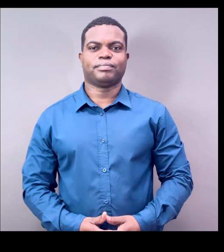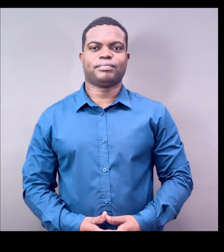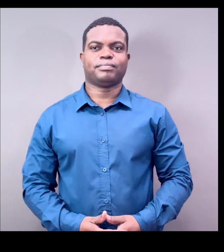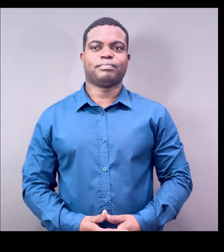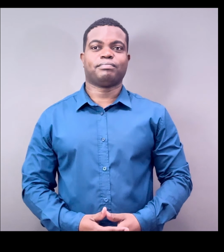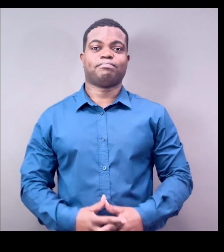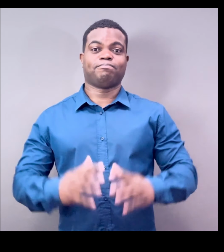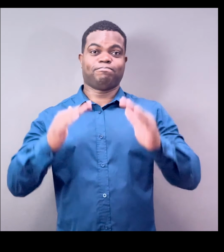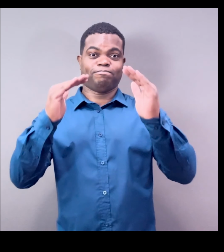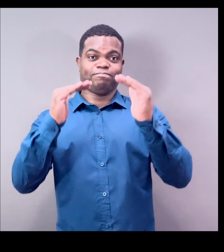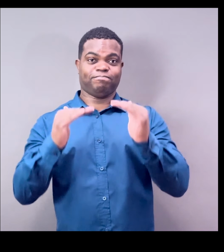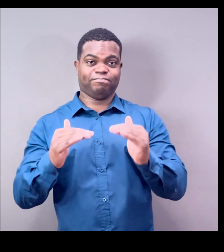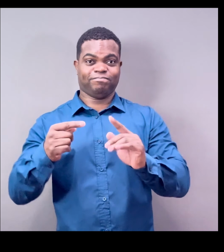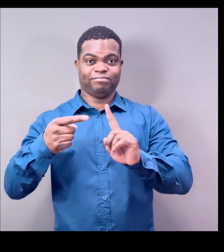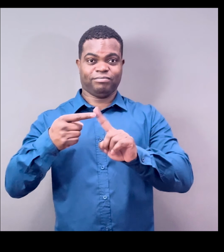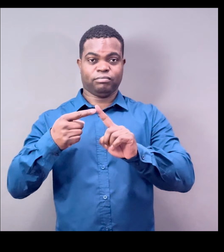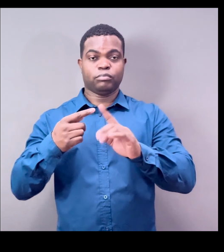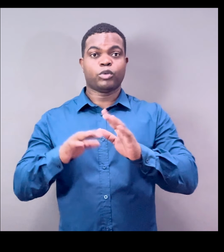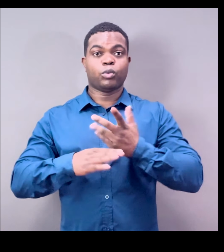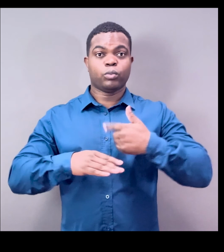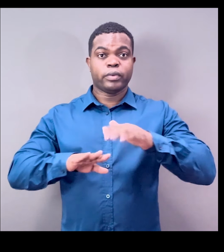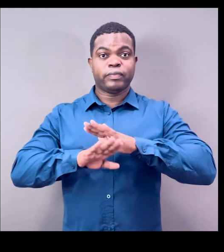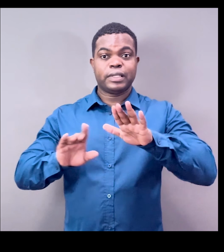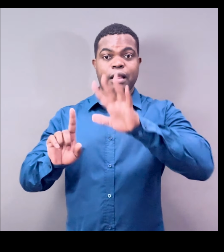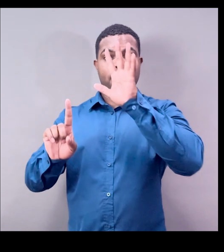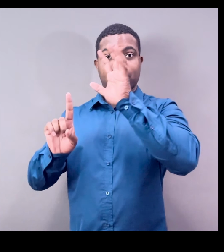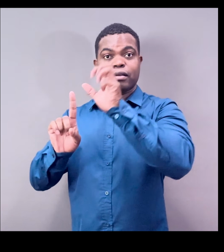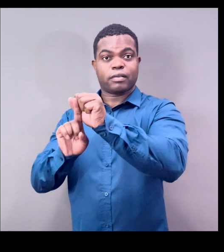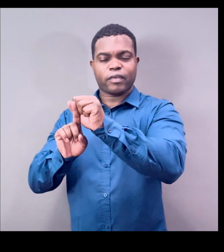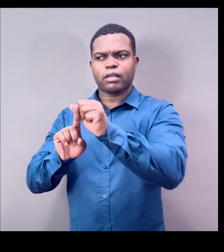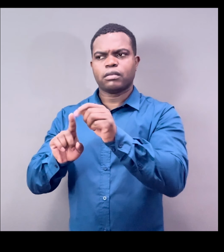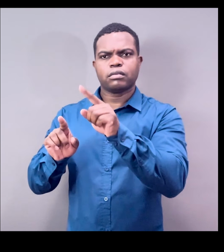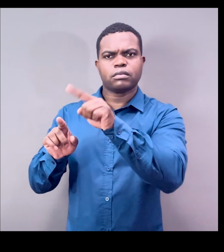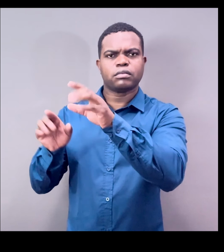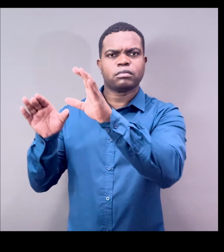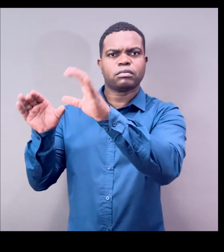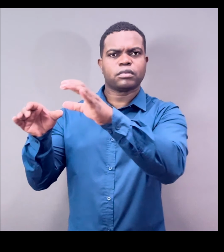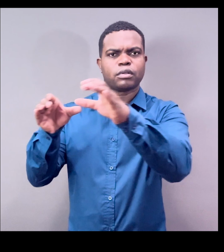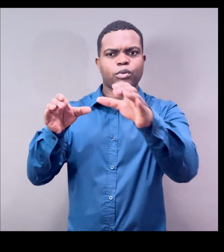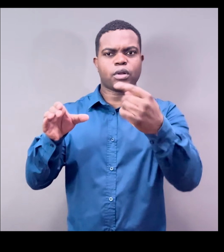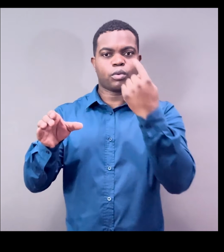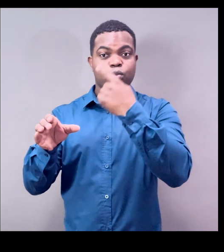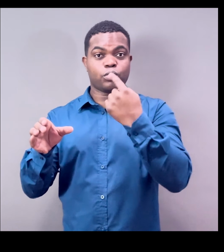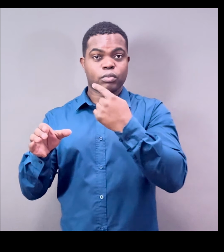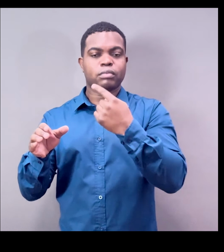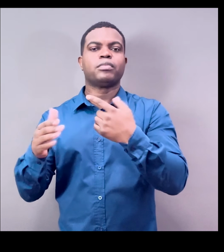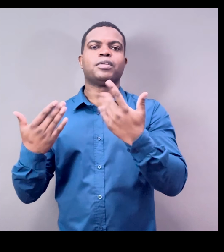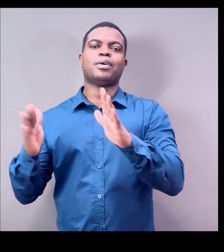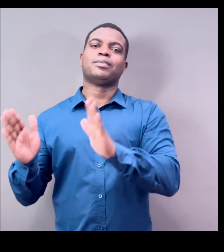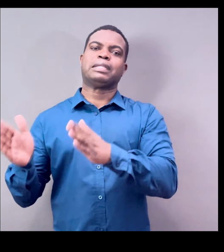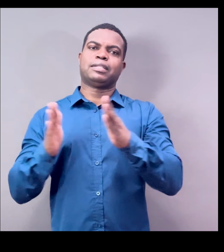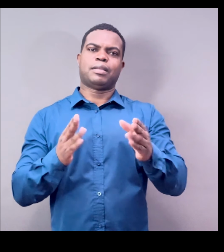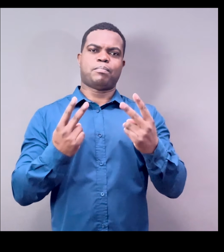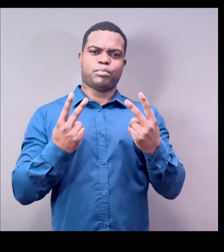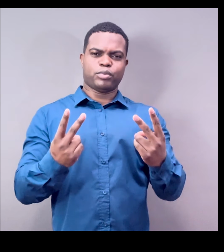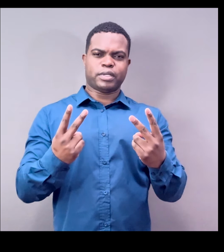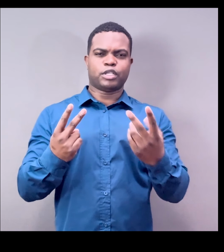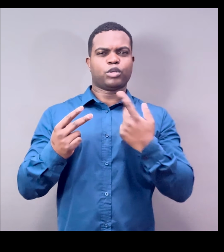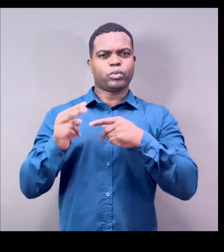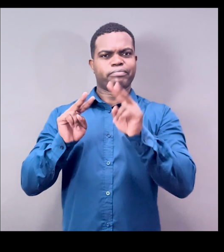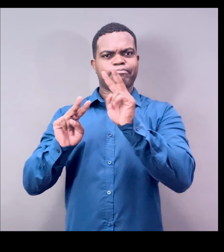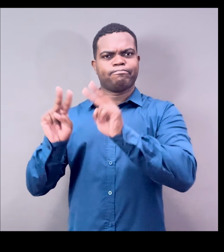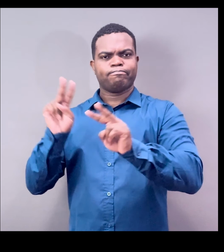After identifying these stakeholders, it is important for you to analyze